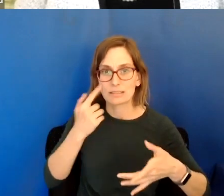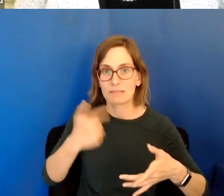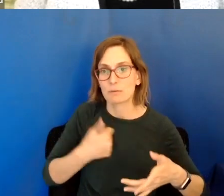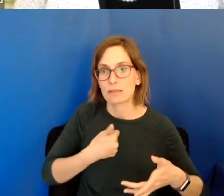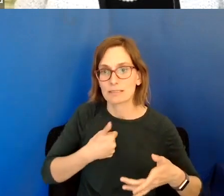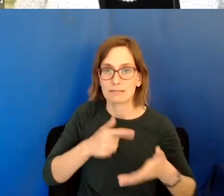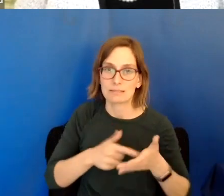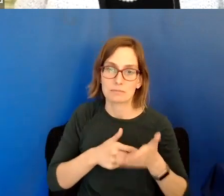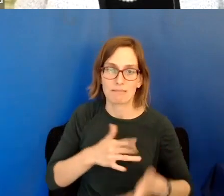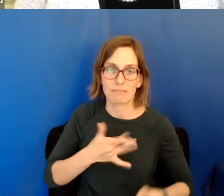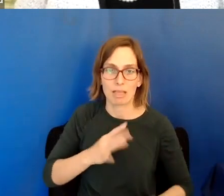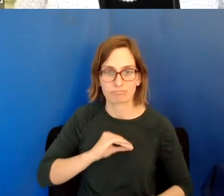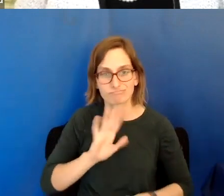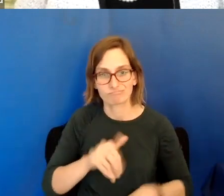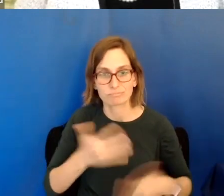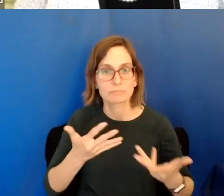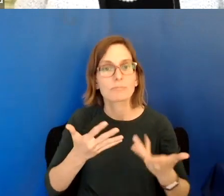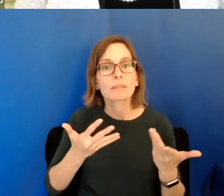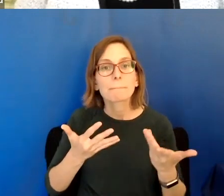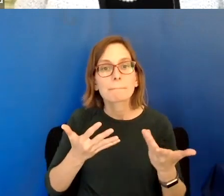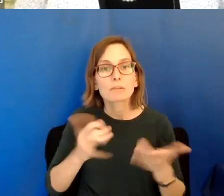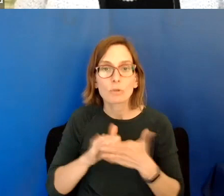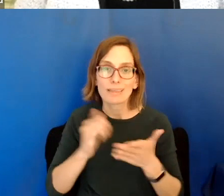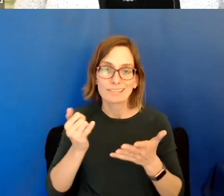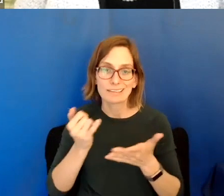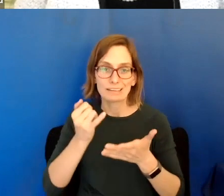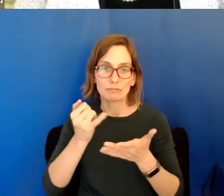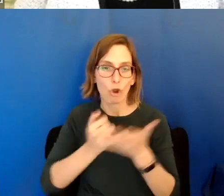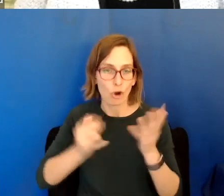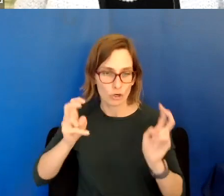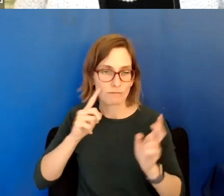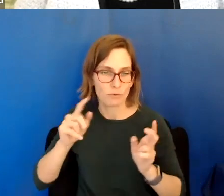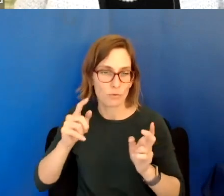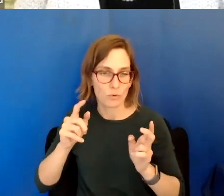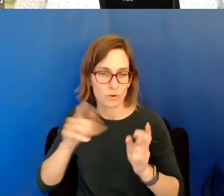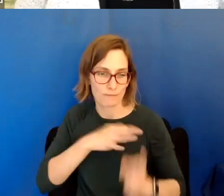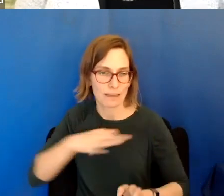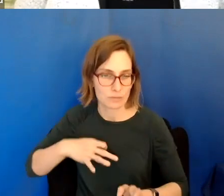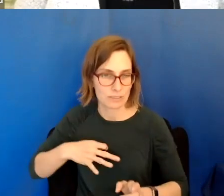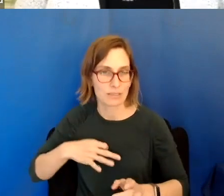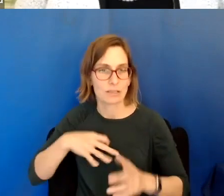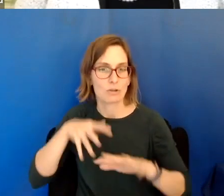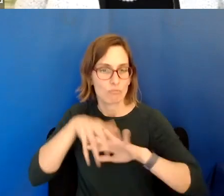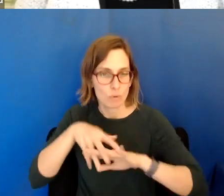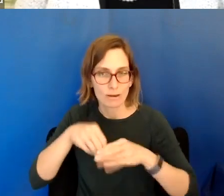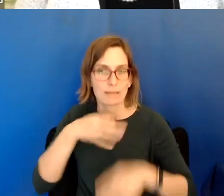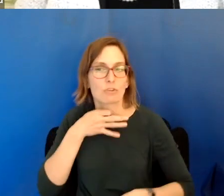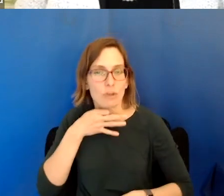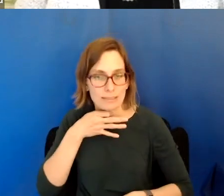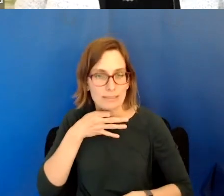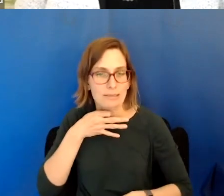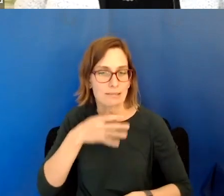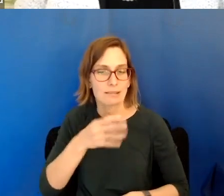off. So it is an art, but I do think that the art is rooted in curiosity in one's overall